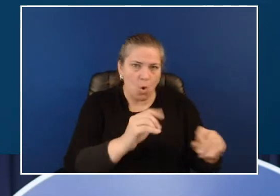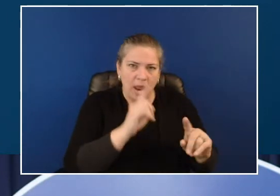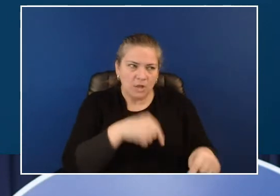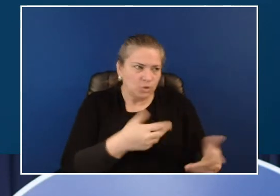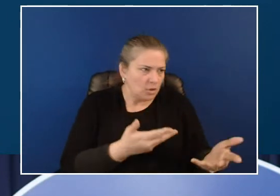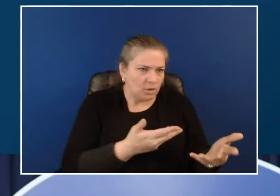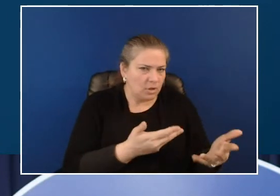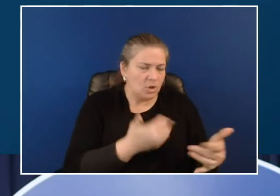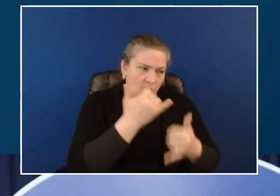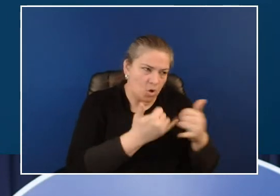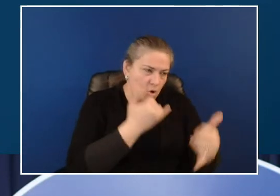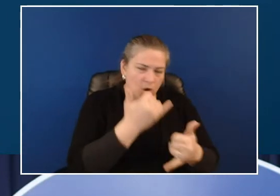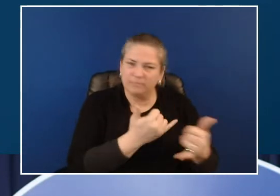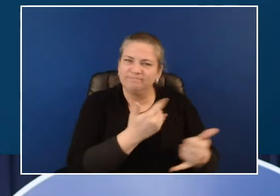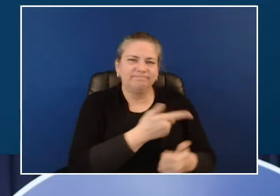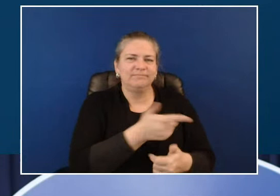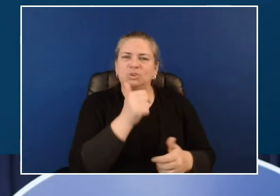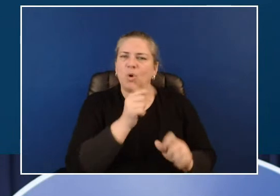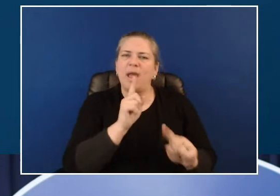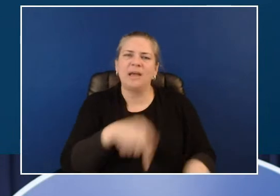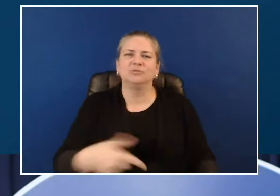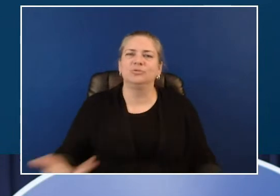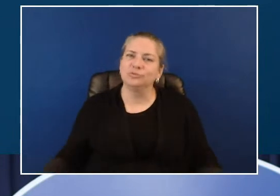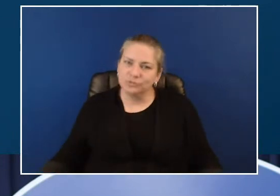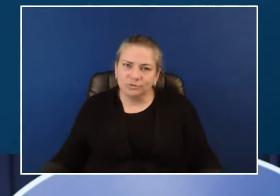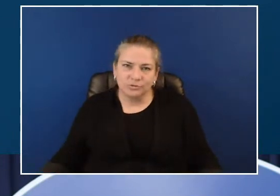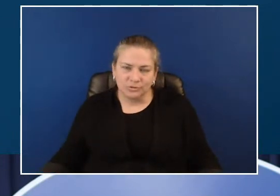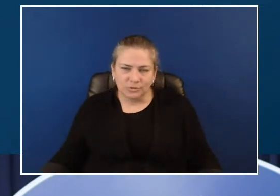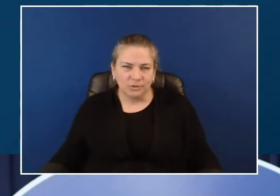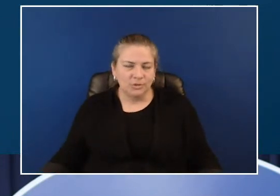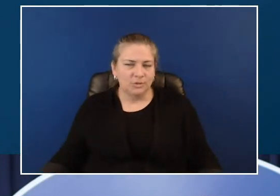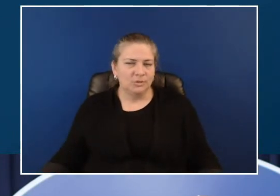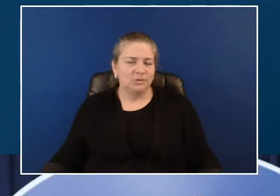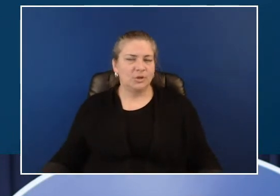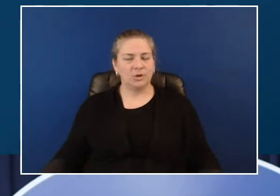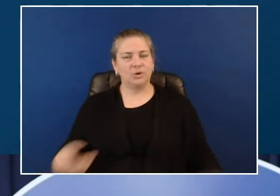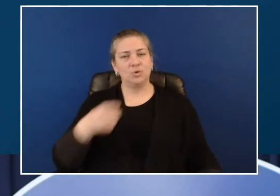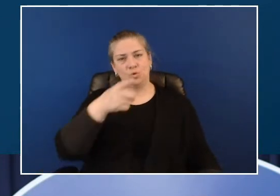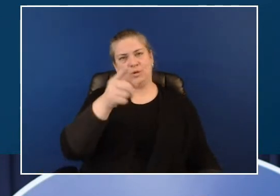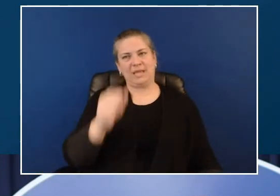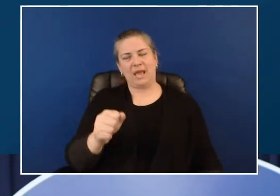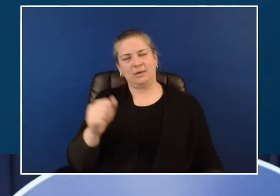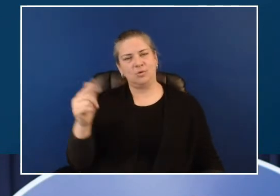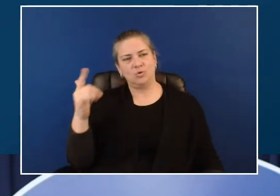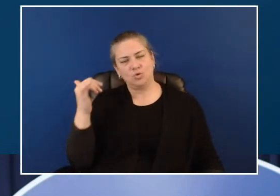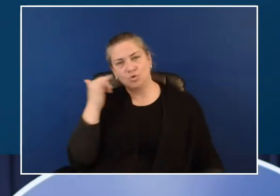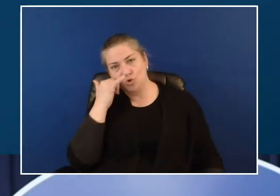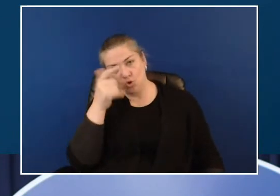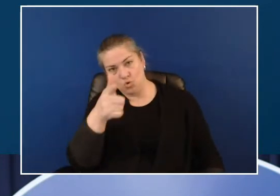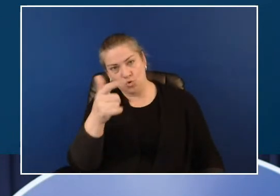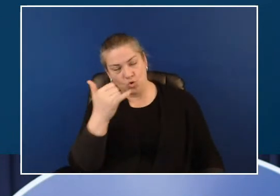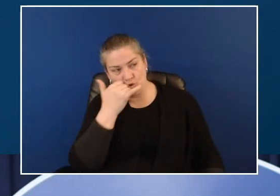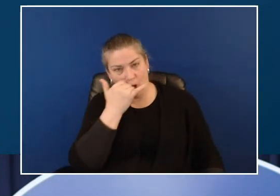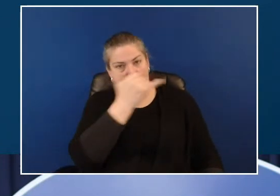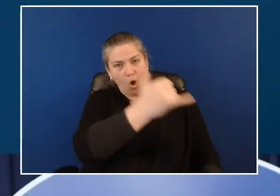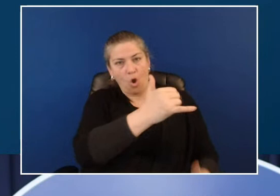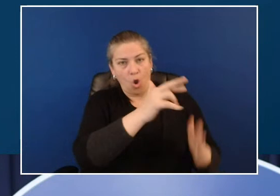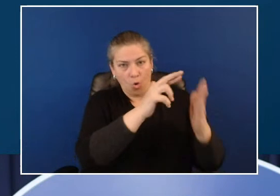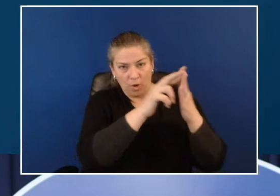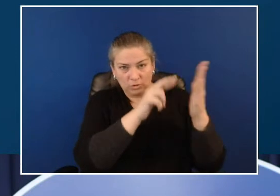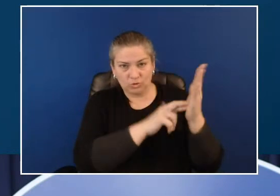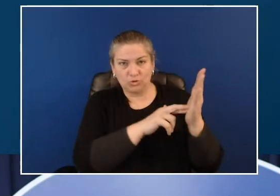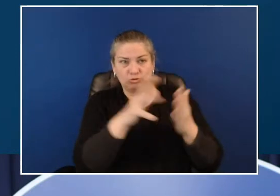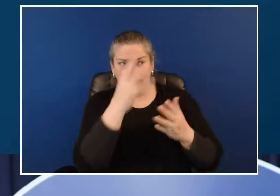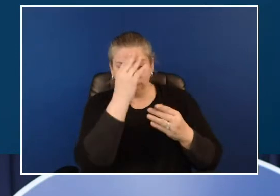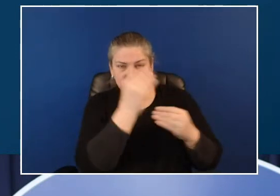enough of them are picking up. So this is an option for people to directly register with us, where we know we don't